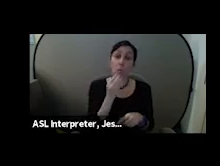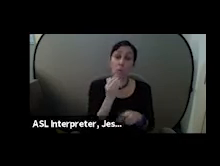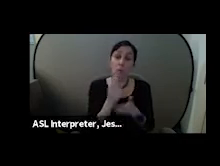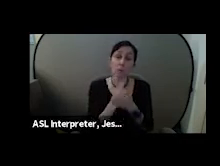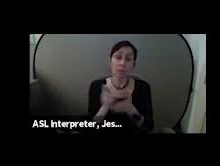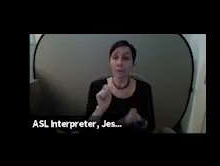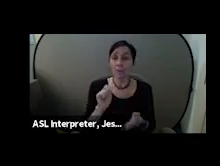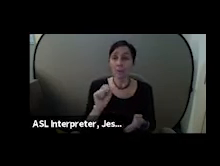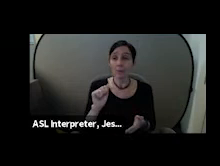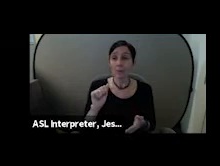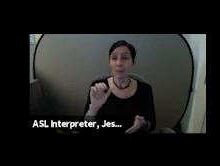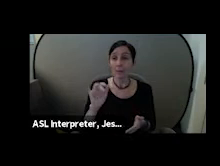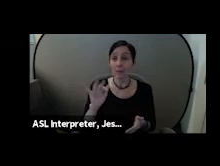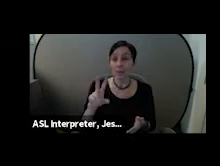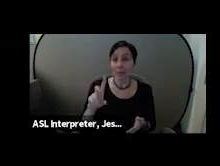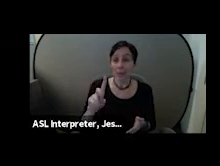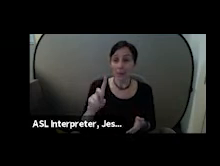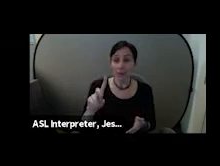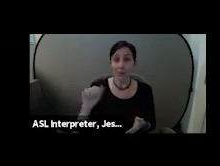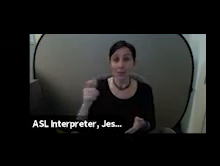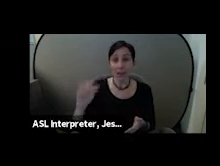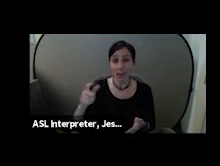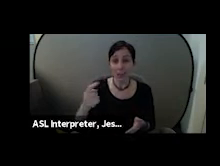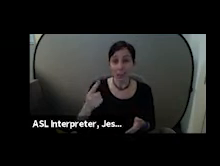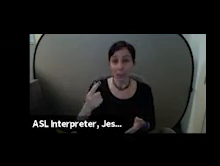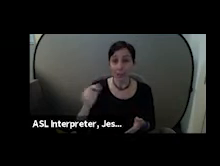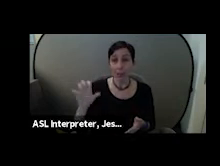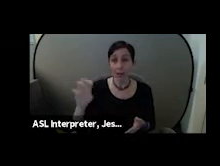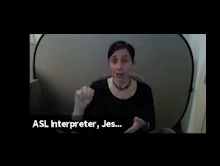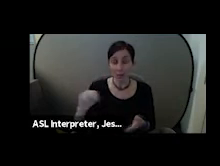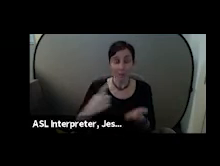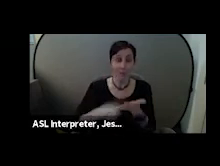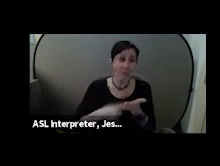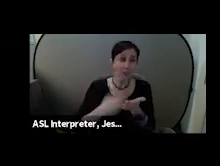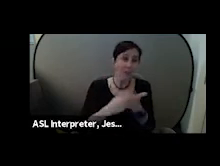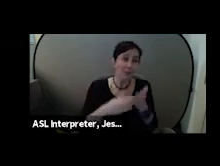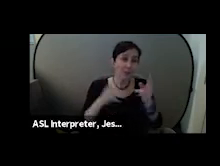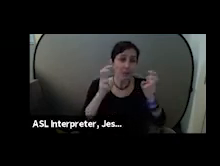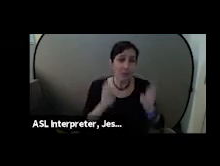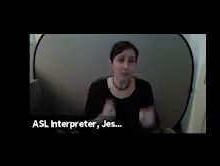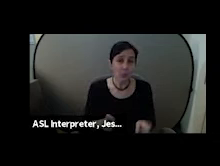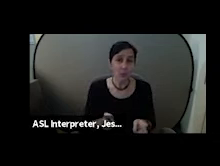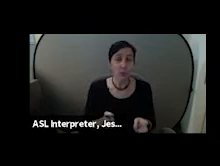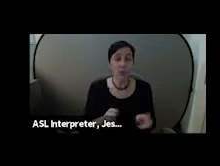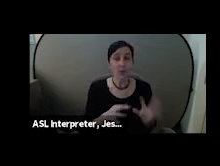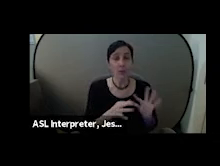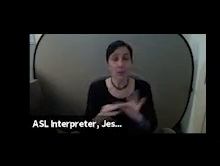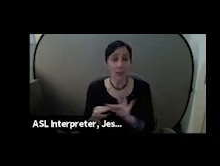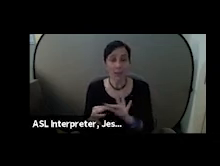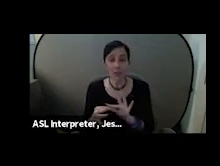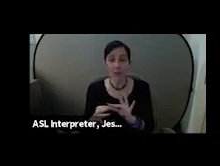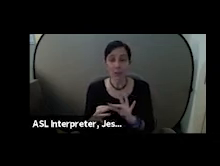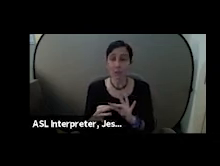jewishsacredaging.com, which talk about some of the issues surrounding trans